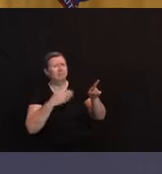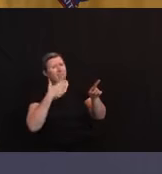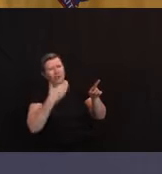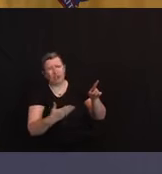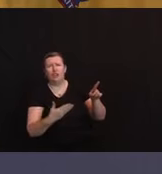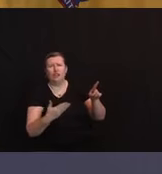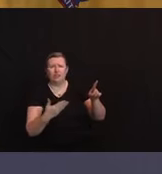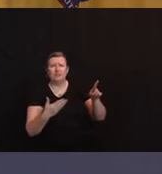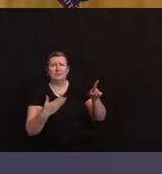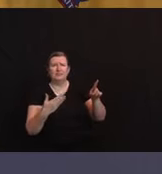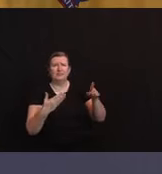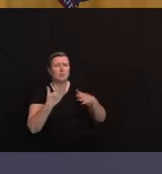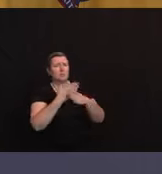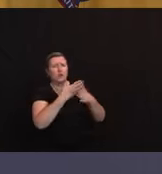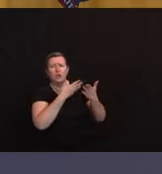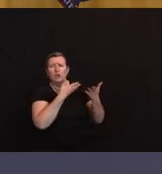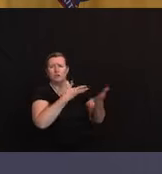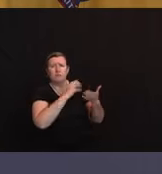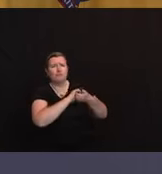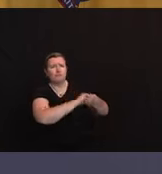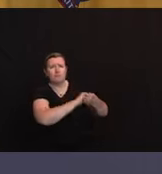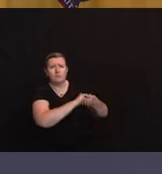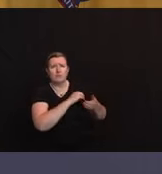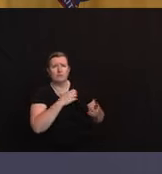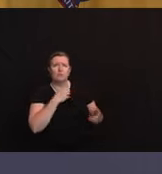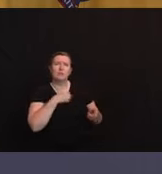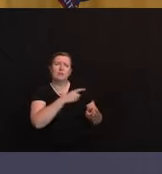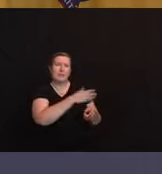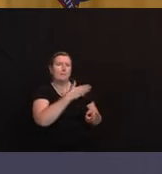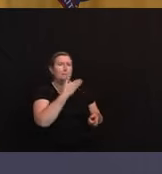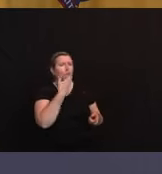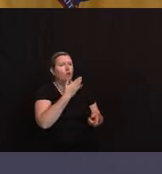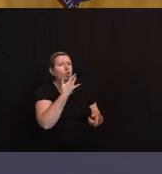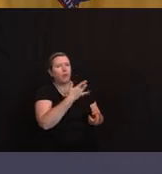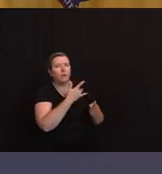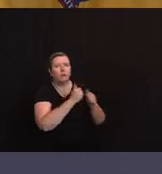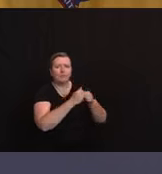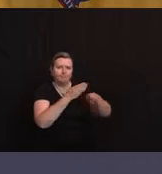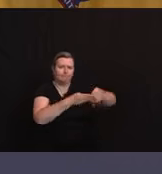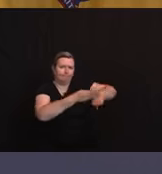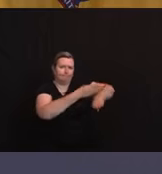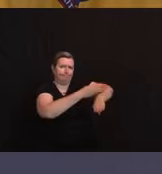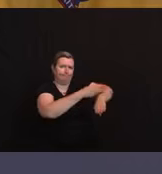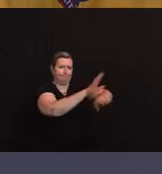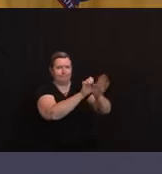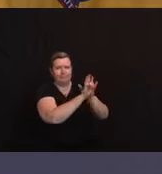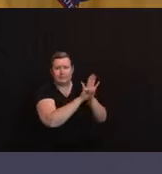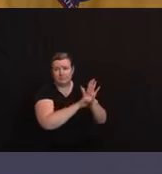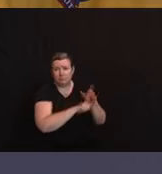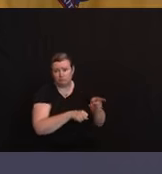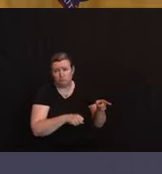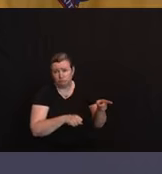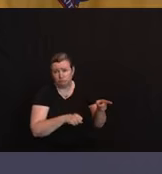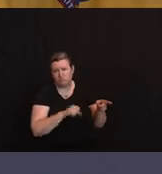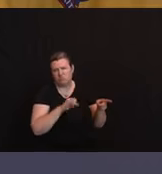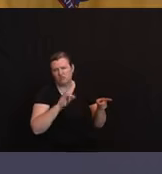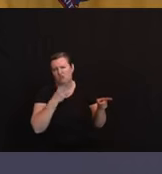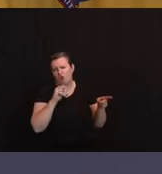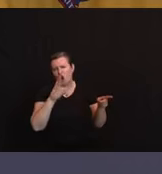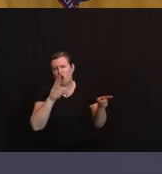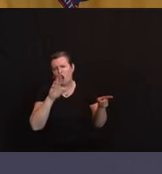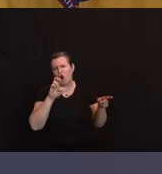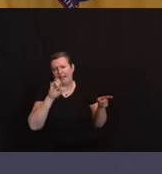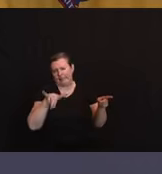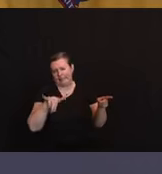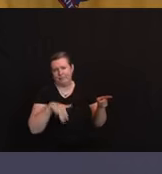nothing but good progress on COVID and any other matters. And they were on it and then came off it. I hope